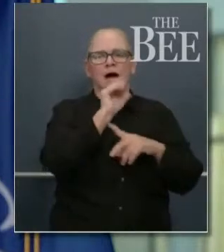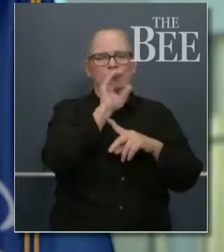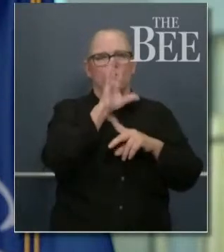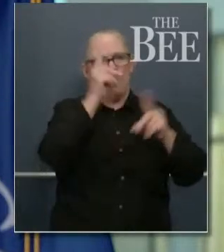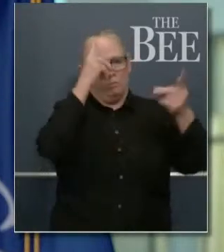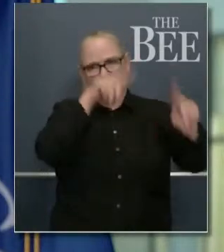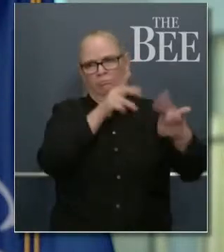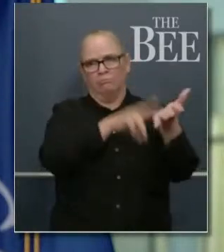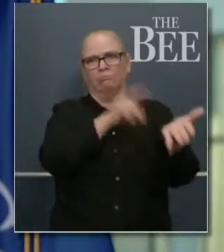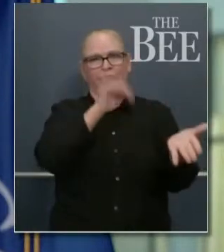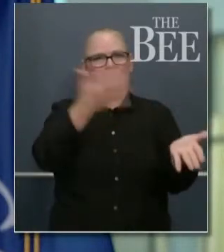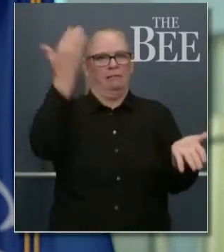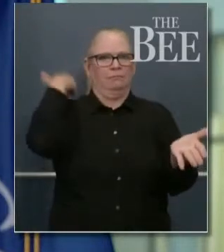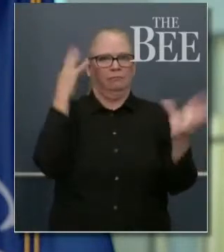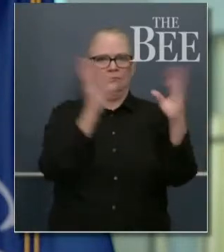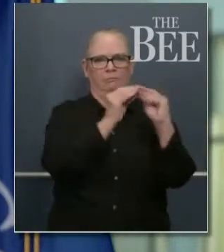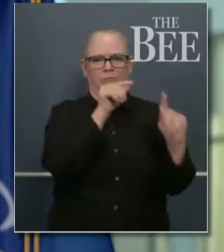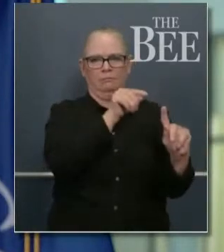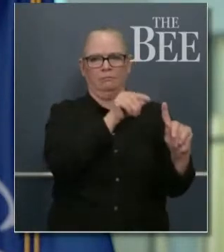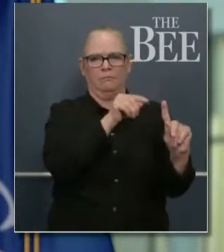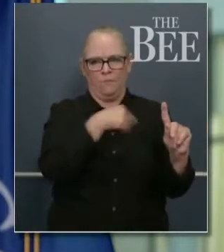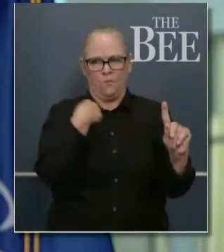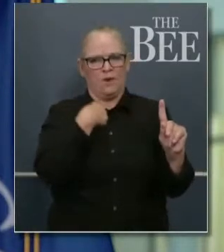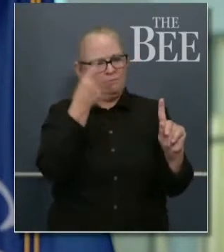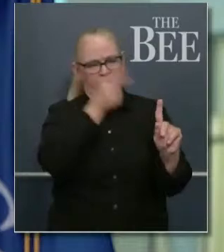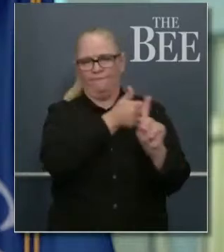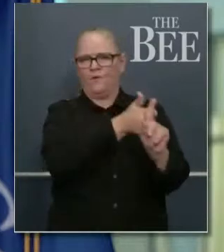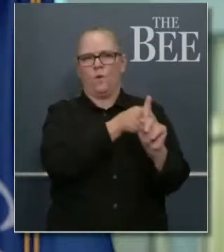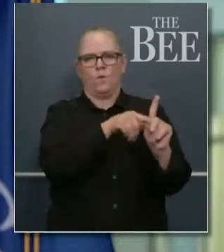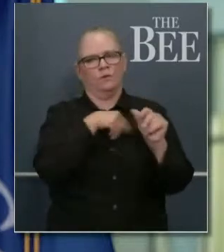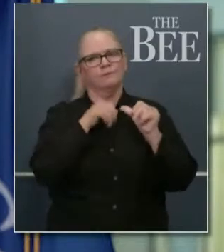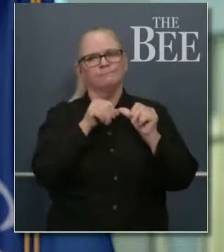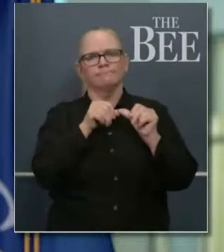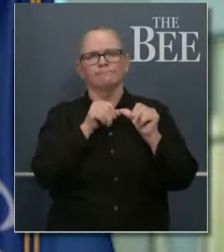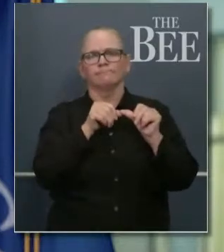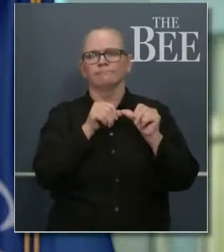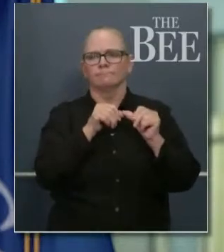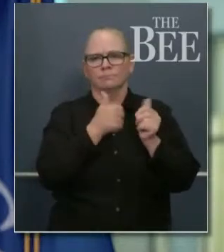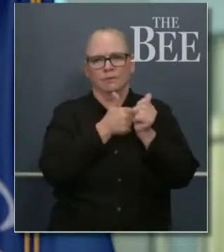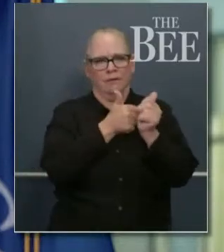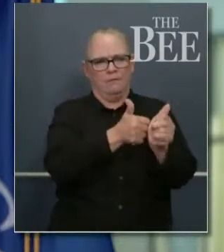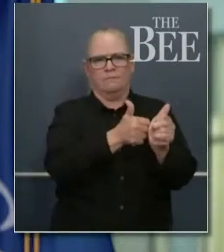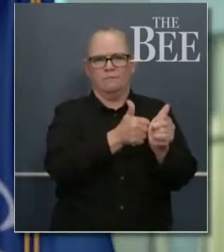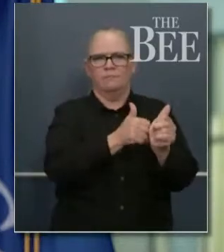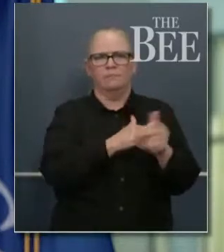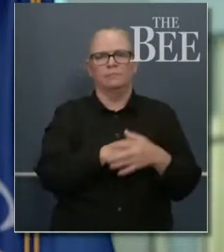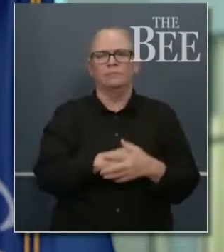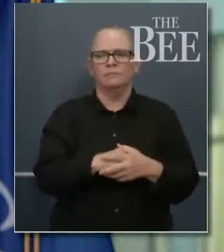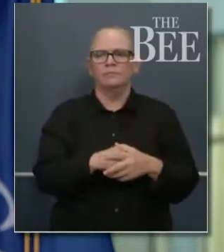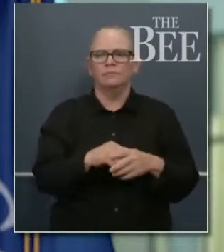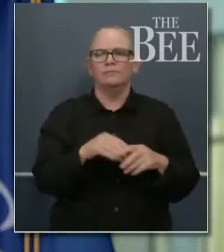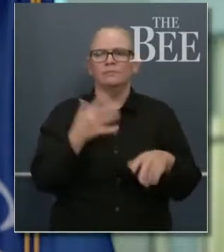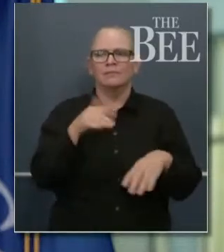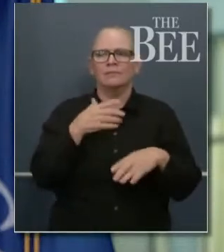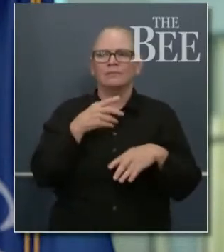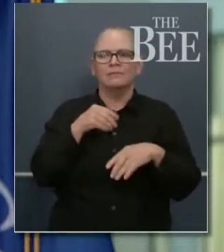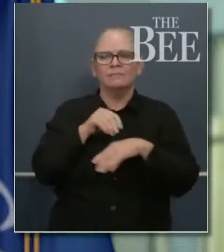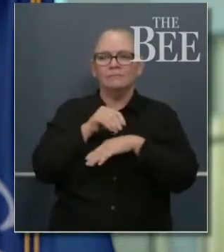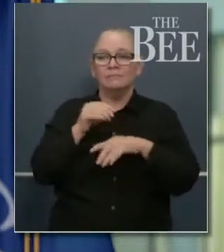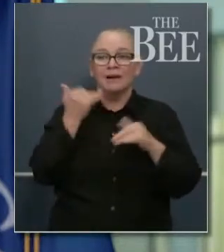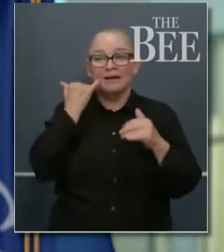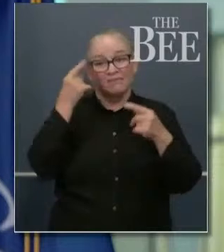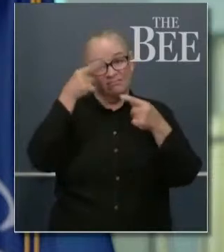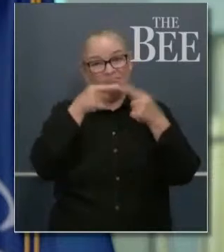and real influence. And so we'll continue to maintain that strength and that influence despite whatever disagreements we have with the